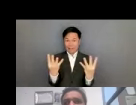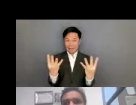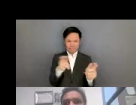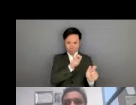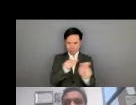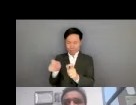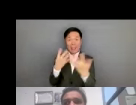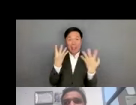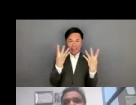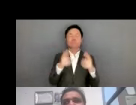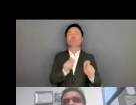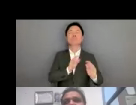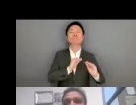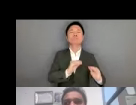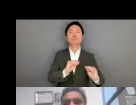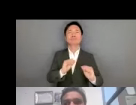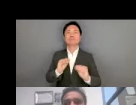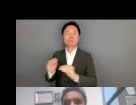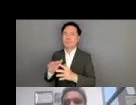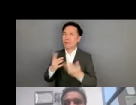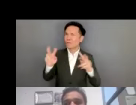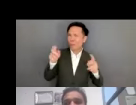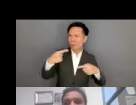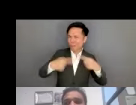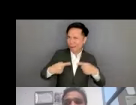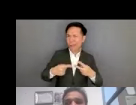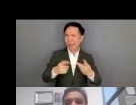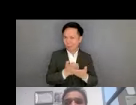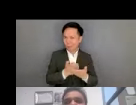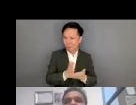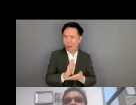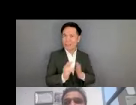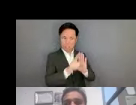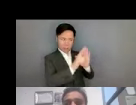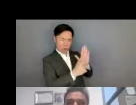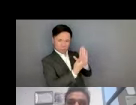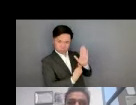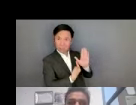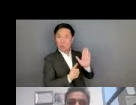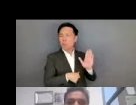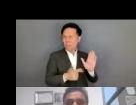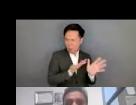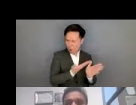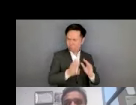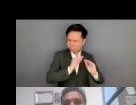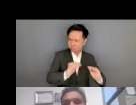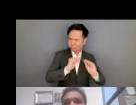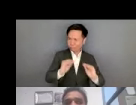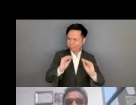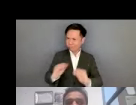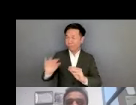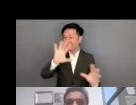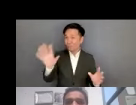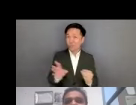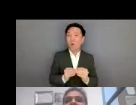and civil political rights, including the constitutional and fundamental rights, the human rights principles and practices,